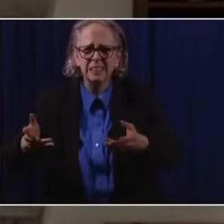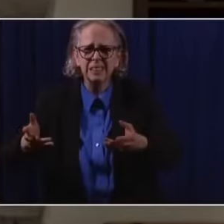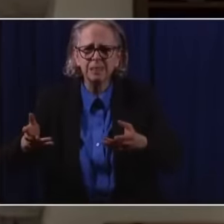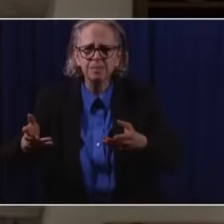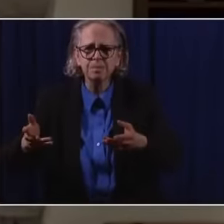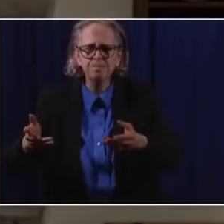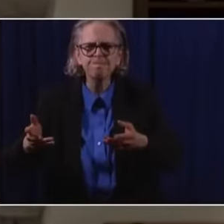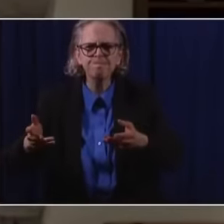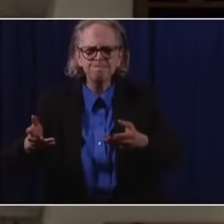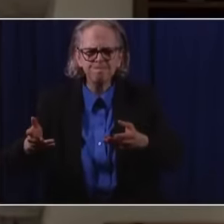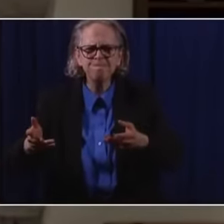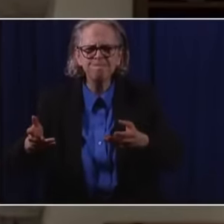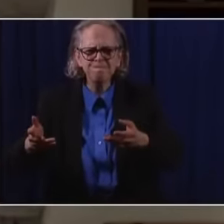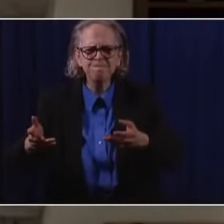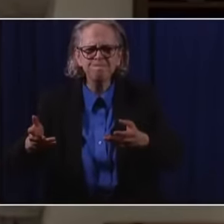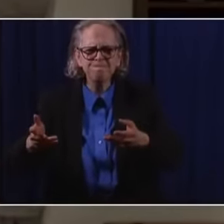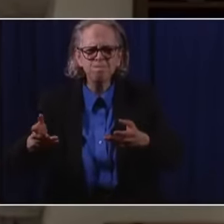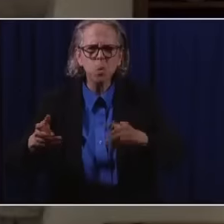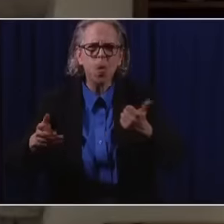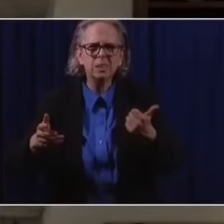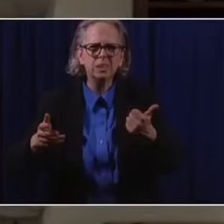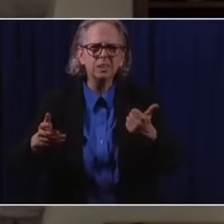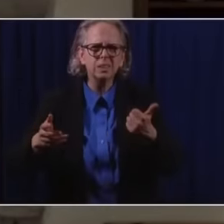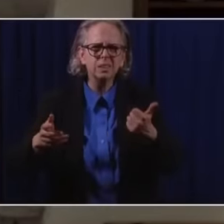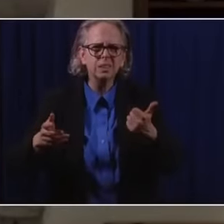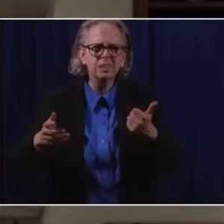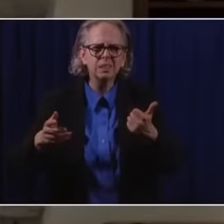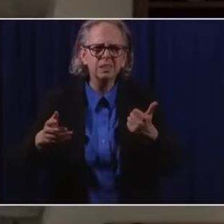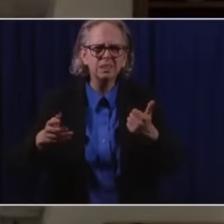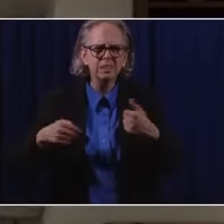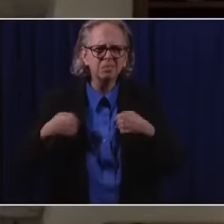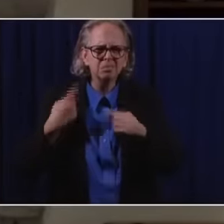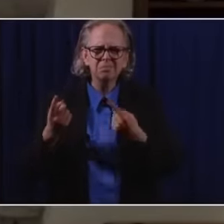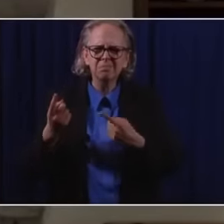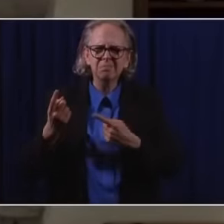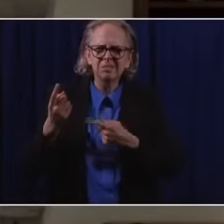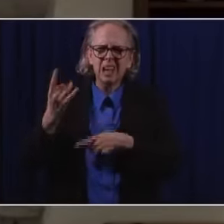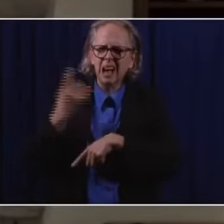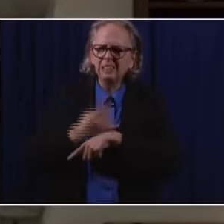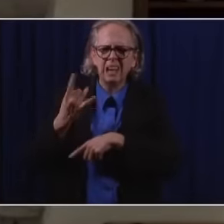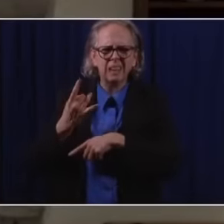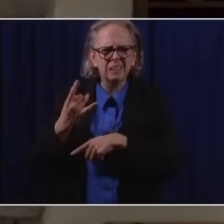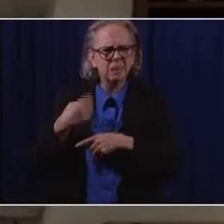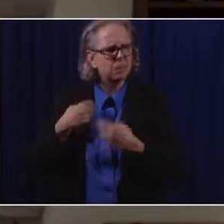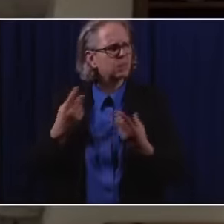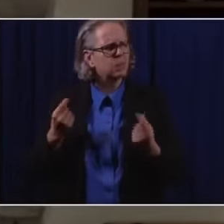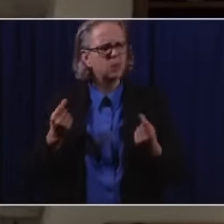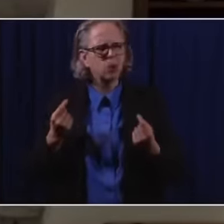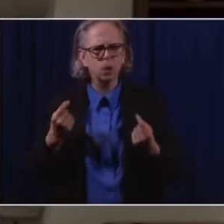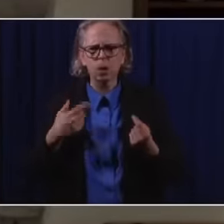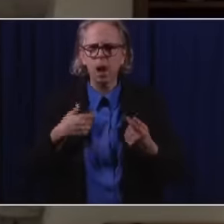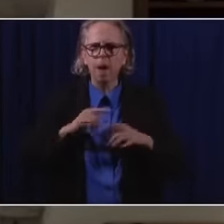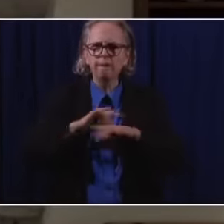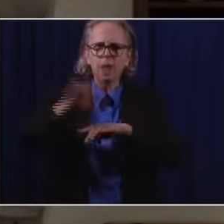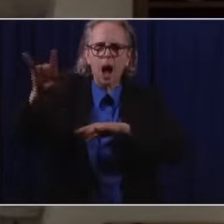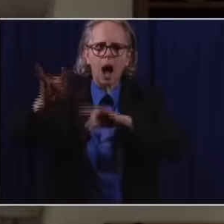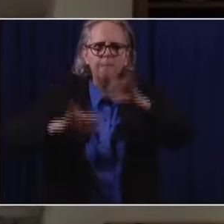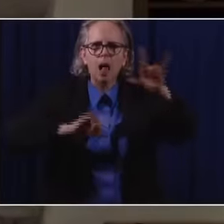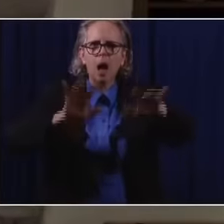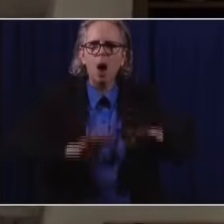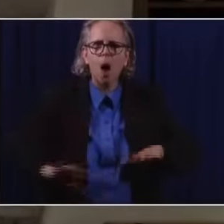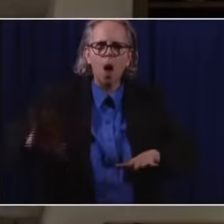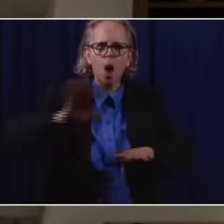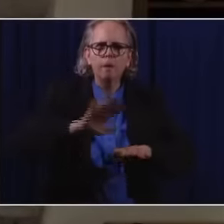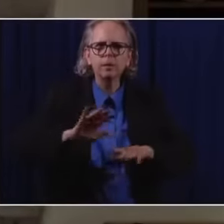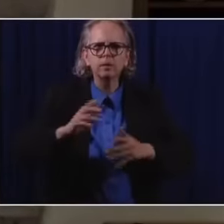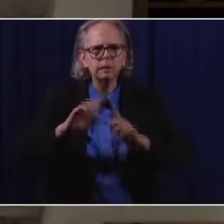I spent parts of the last 8 or 9 days flying around every media market in the state to talk directly to the people of that